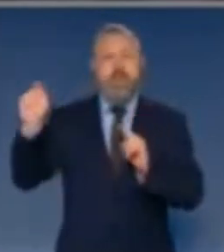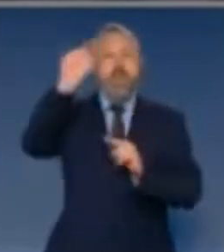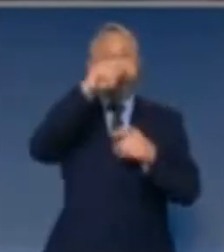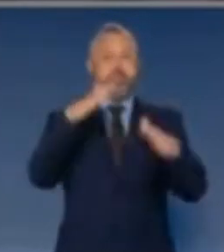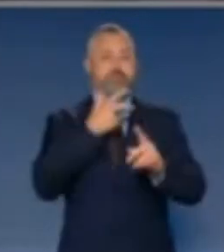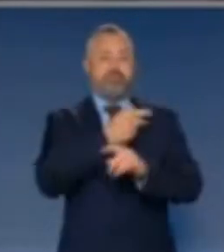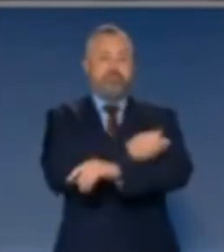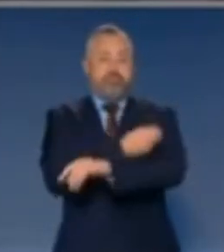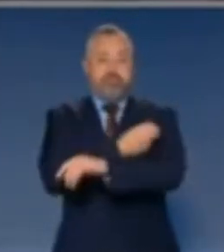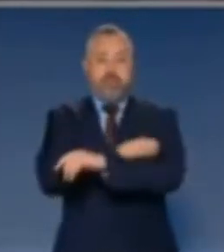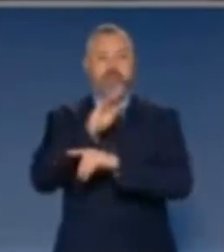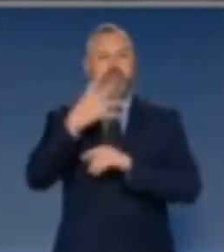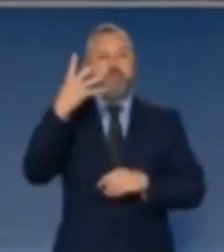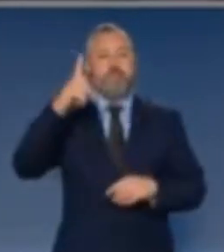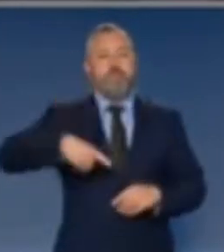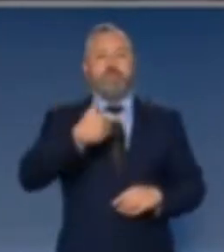4,715 aged care residents had